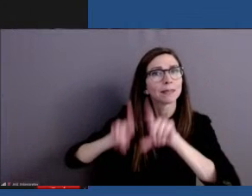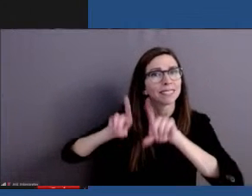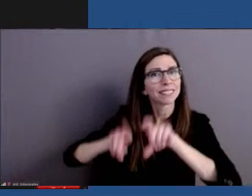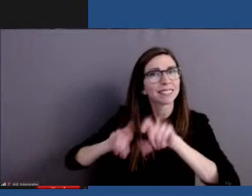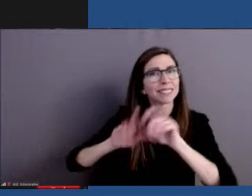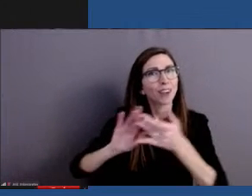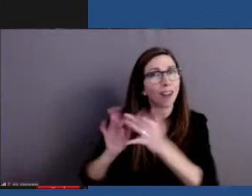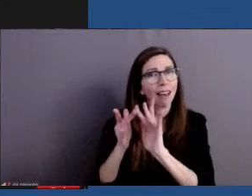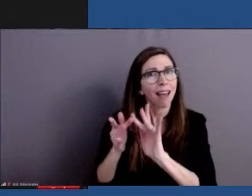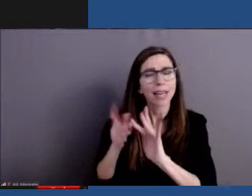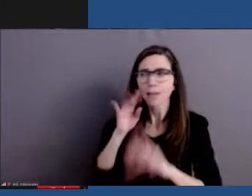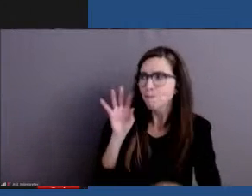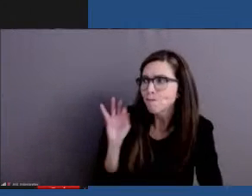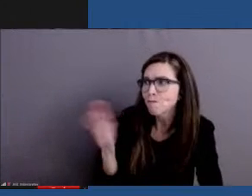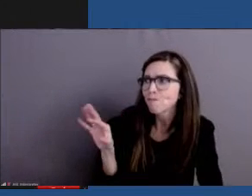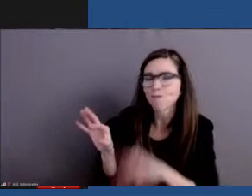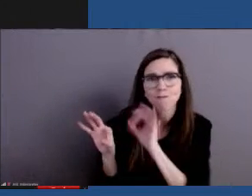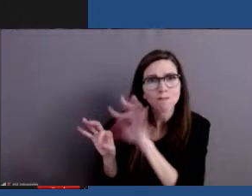to help